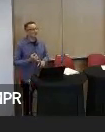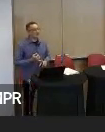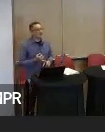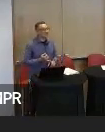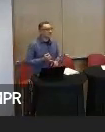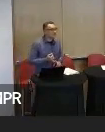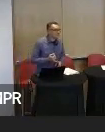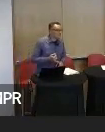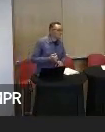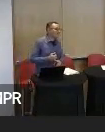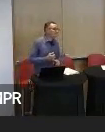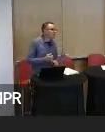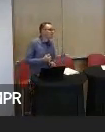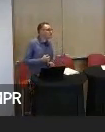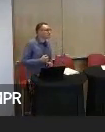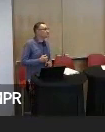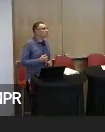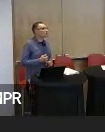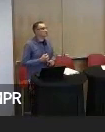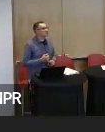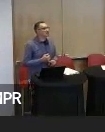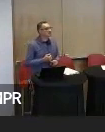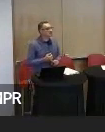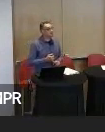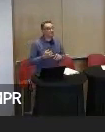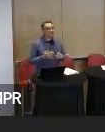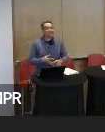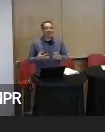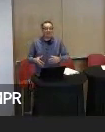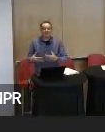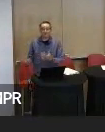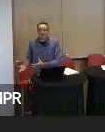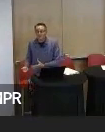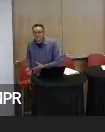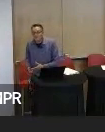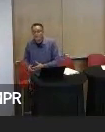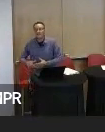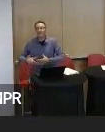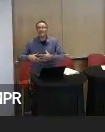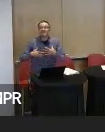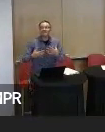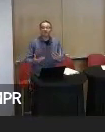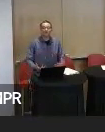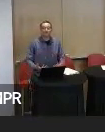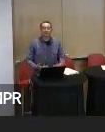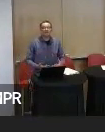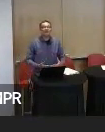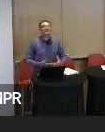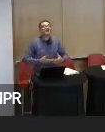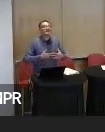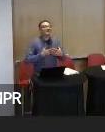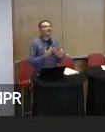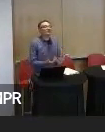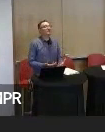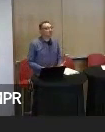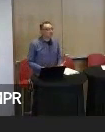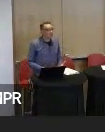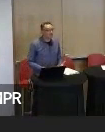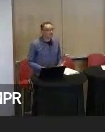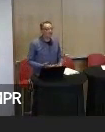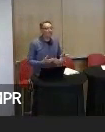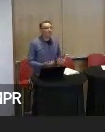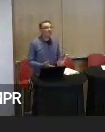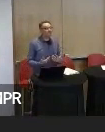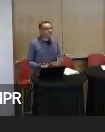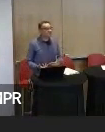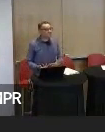that's an important detail. It's not just a tool for sighted people to make maps for blind people. It is a tool that even if you're